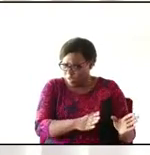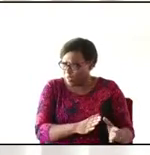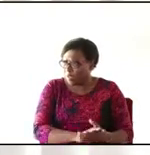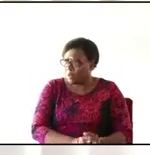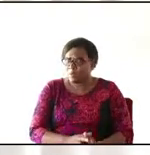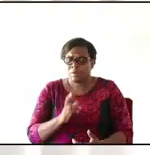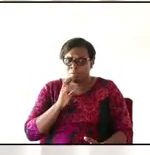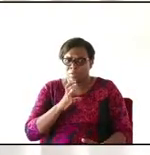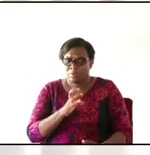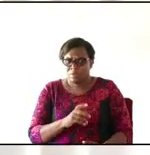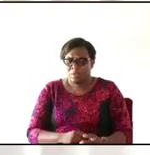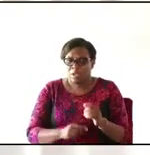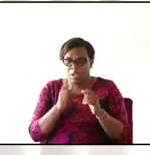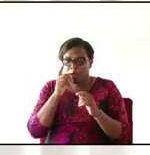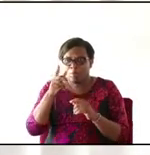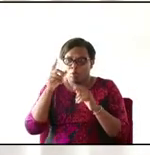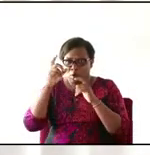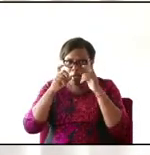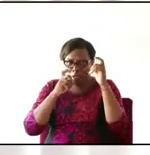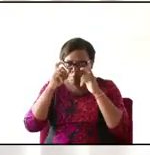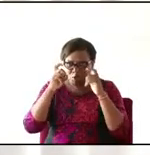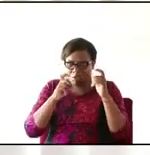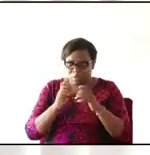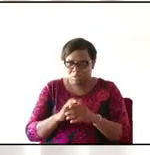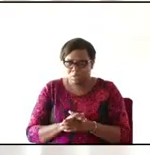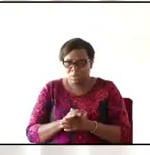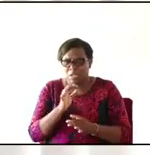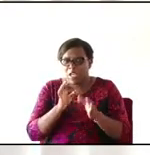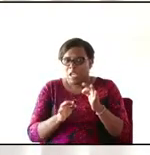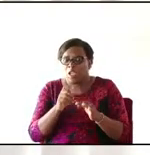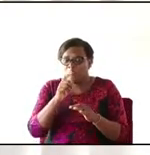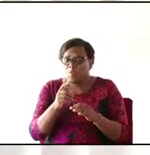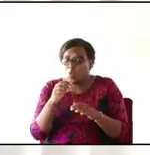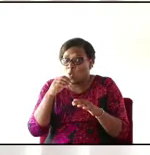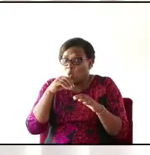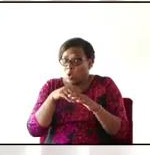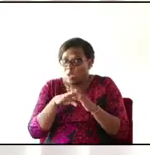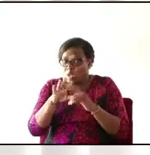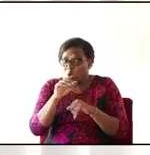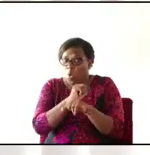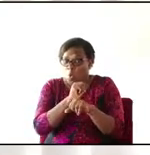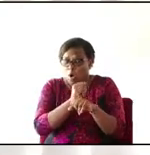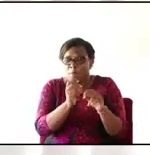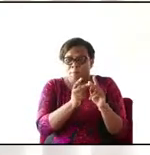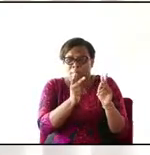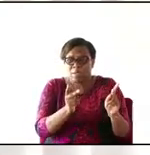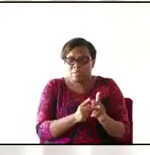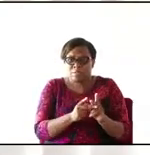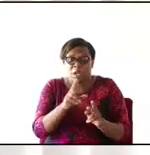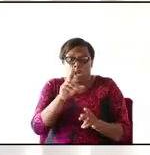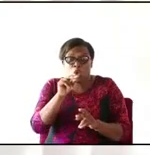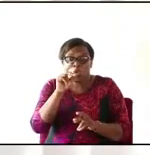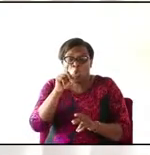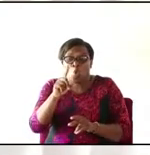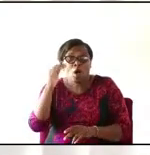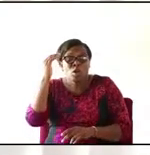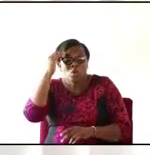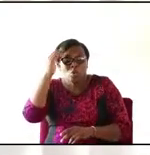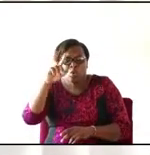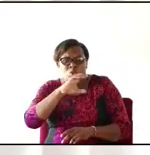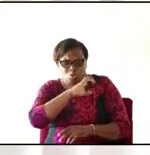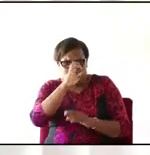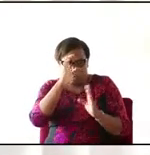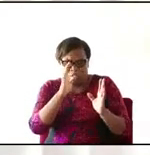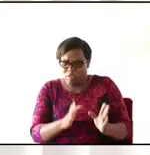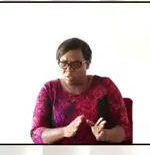And I watch the reaction. Because if you are in your workplace and nobody knows that